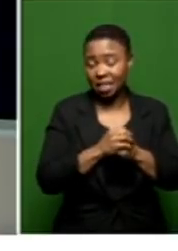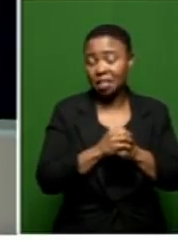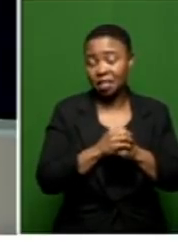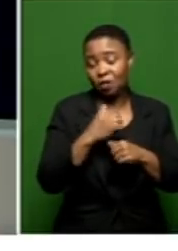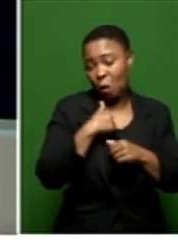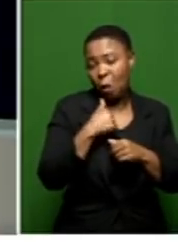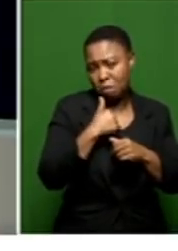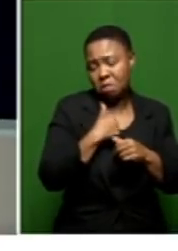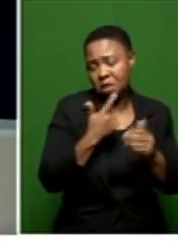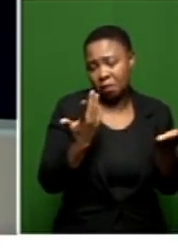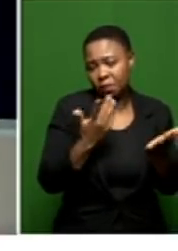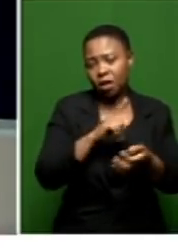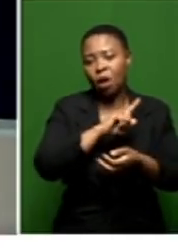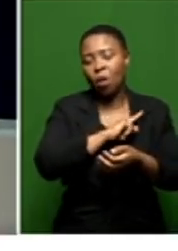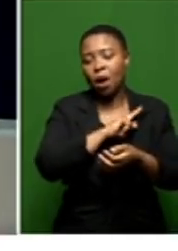me, because